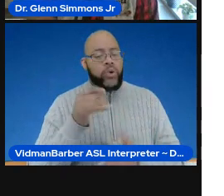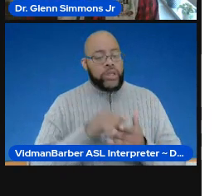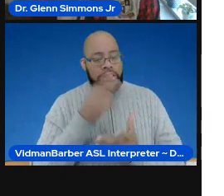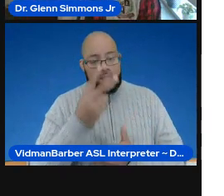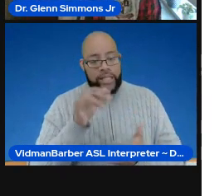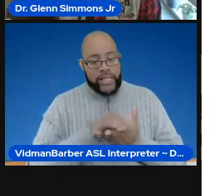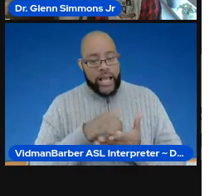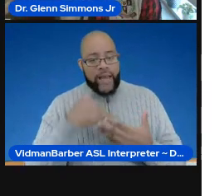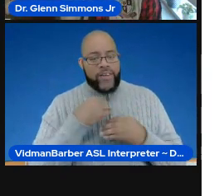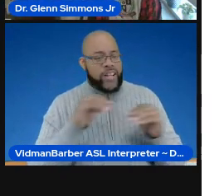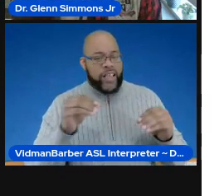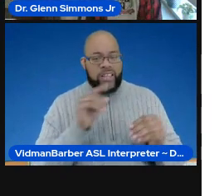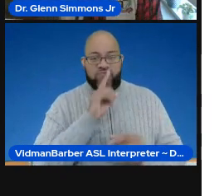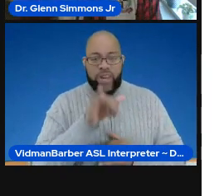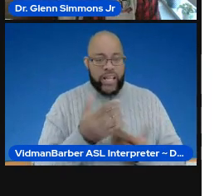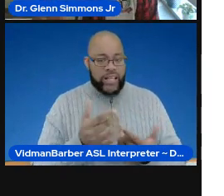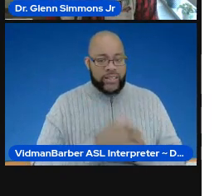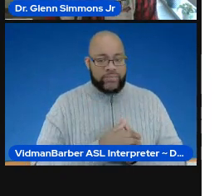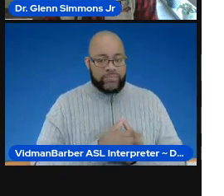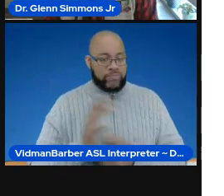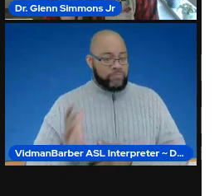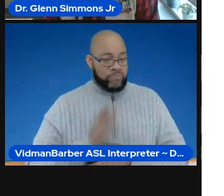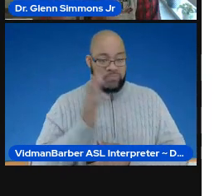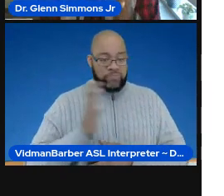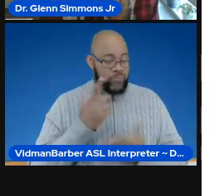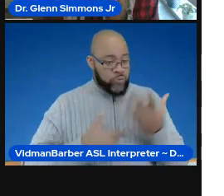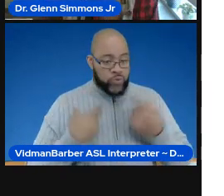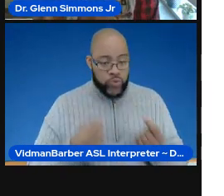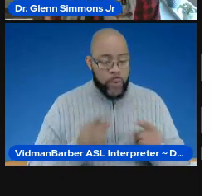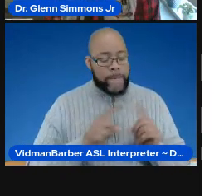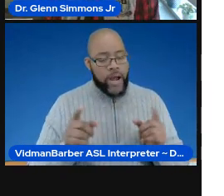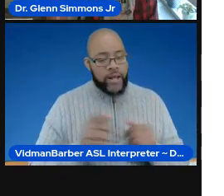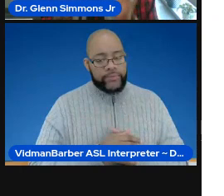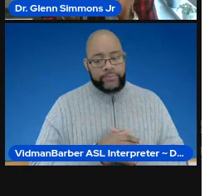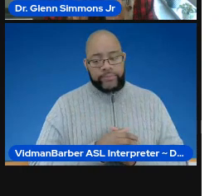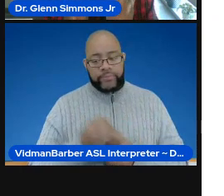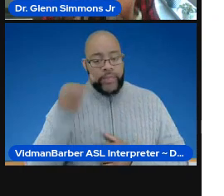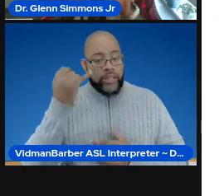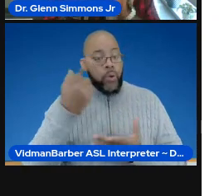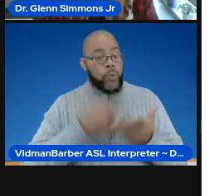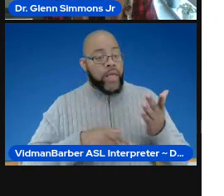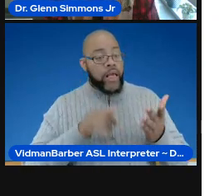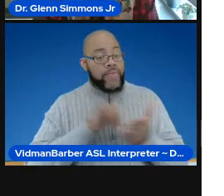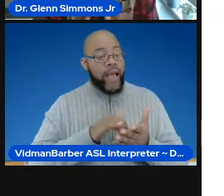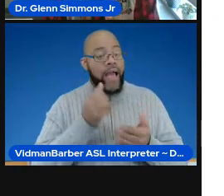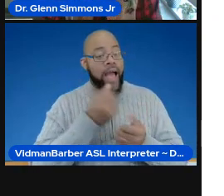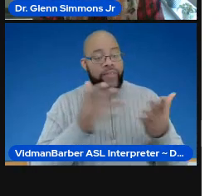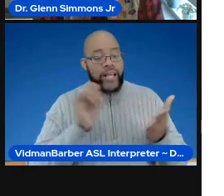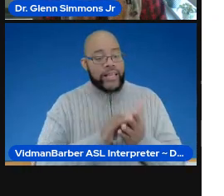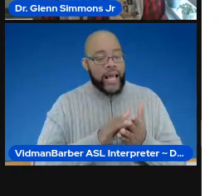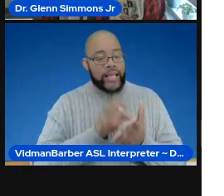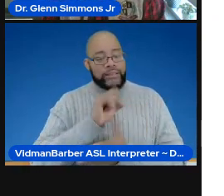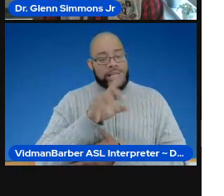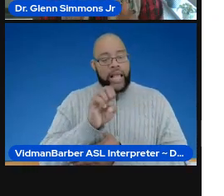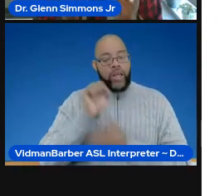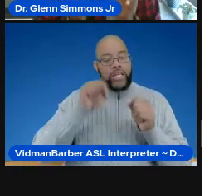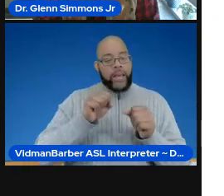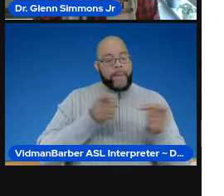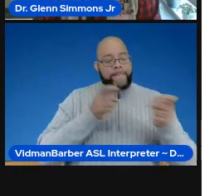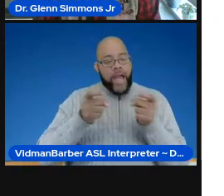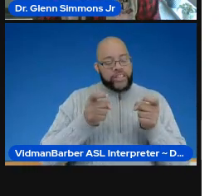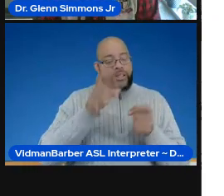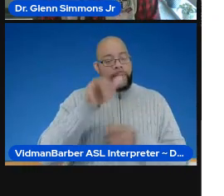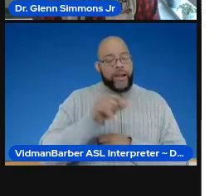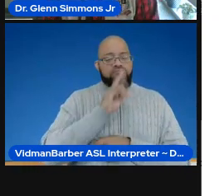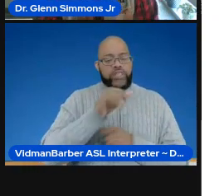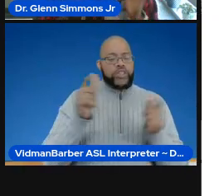see here, there was nothing super fancy about what we did, but the idea was that everything would be at a scale that could be managed by a